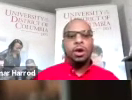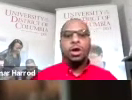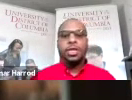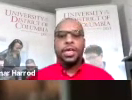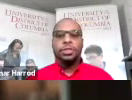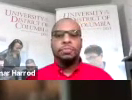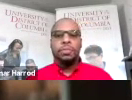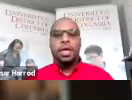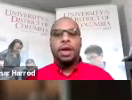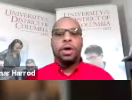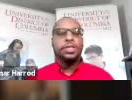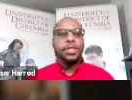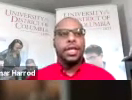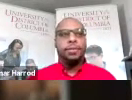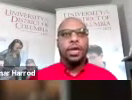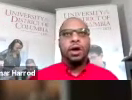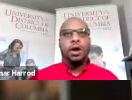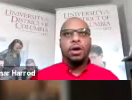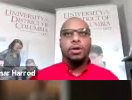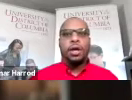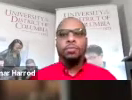and architecture. And I will also say that